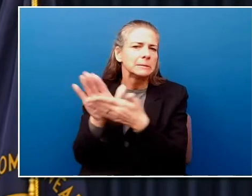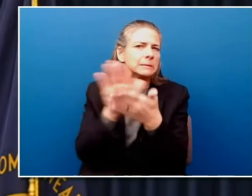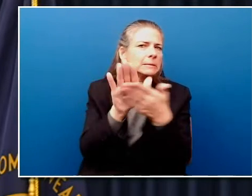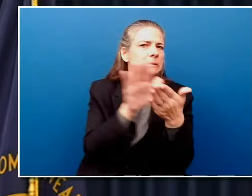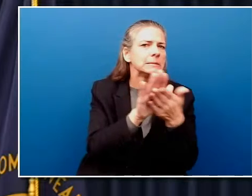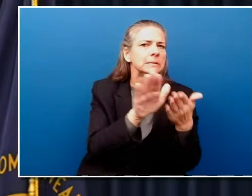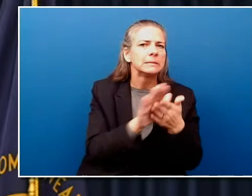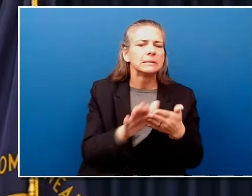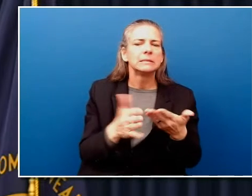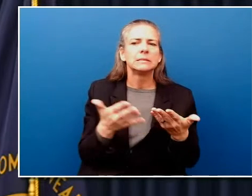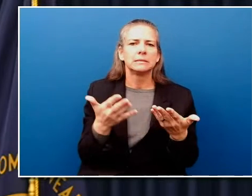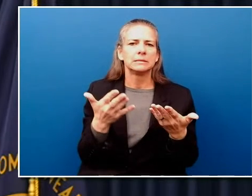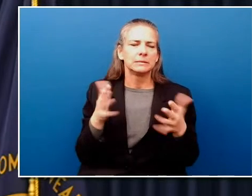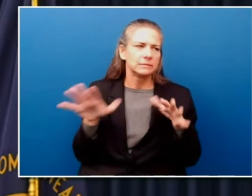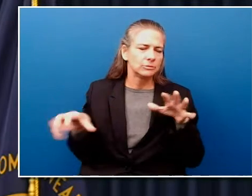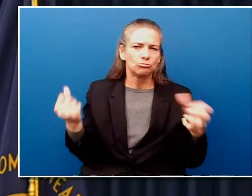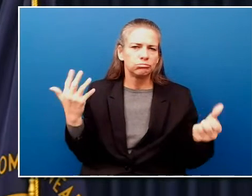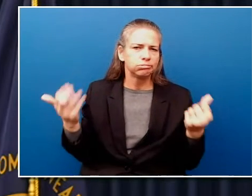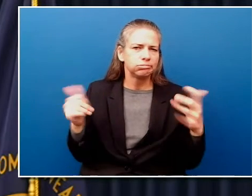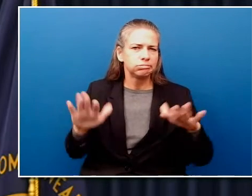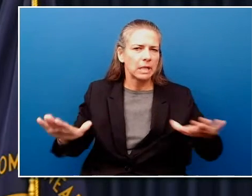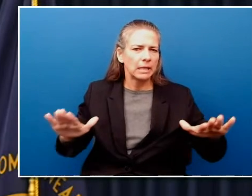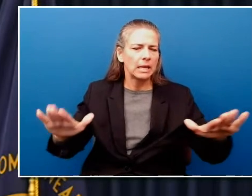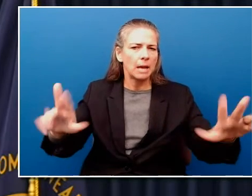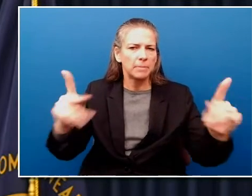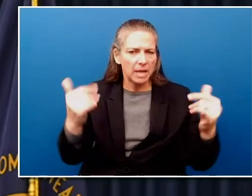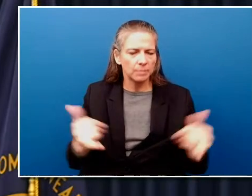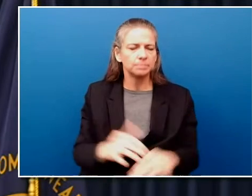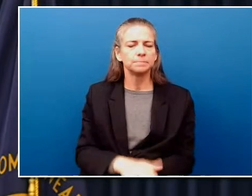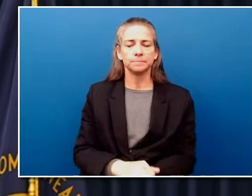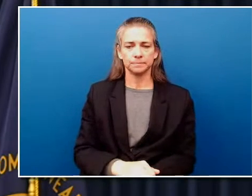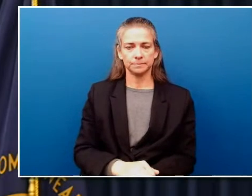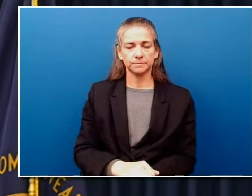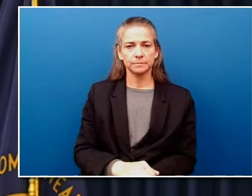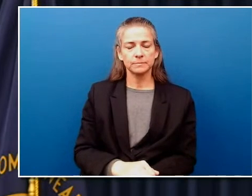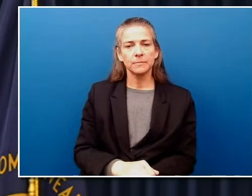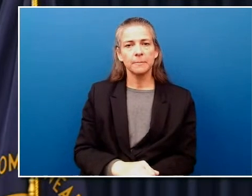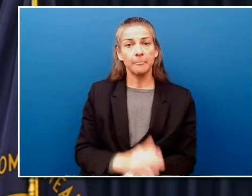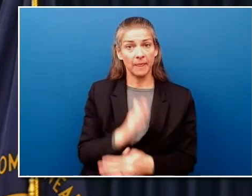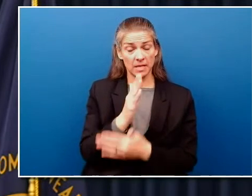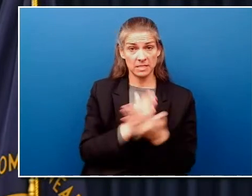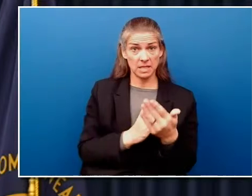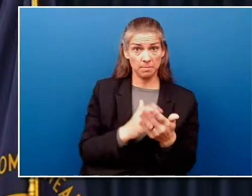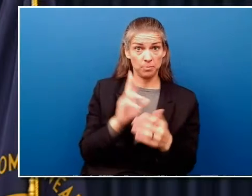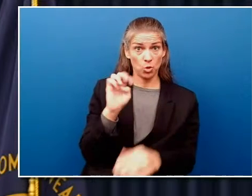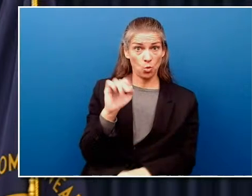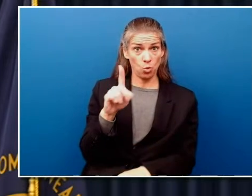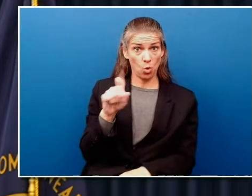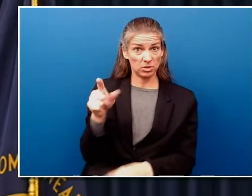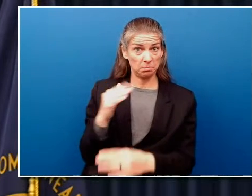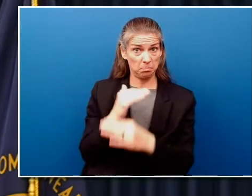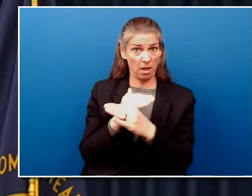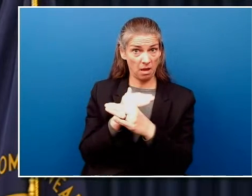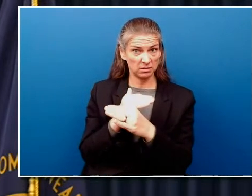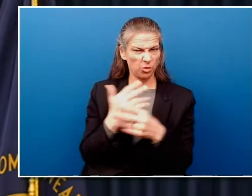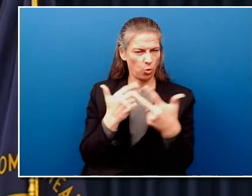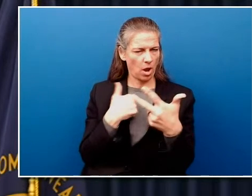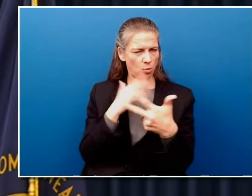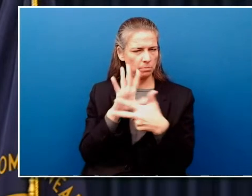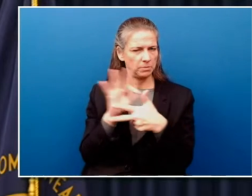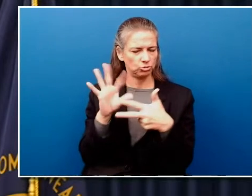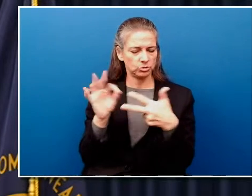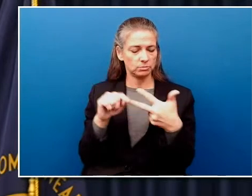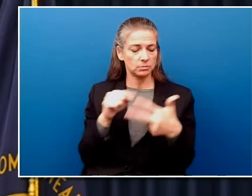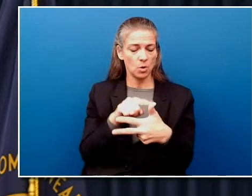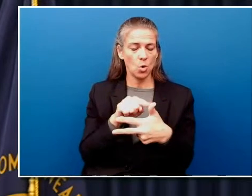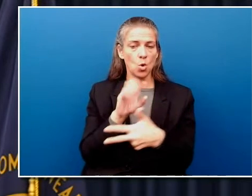the shoulders. I want to point out some of the remaining blocked roads in the state. Three I'm going to highlight. In Oldham County, a